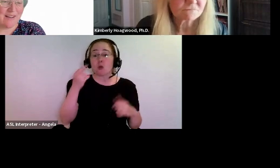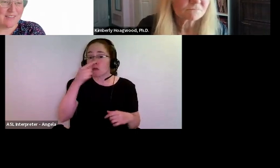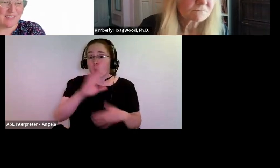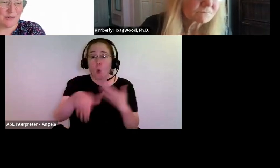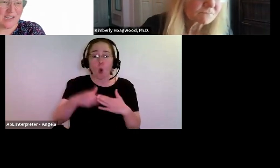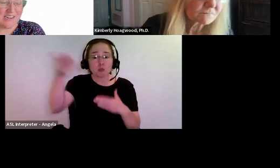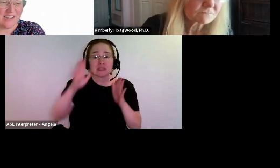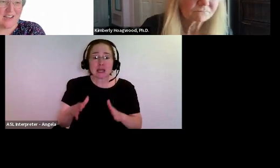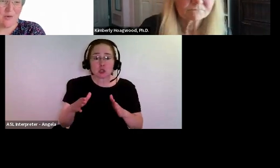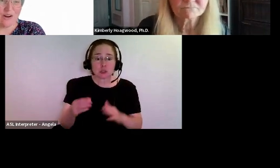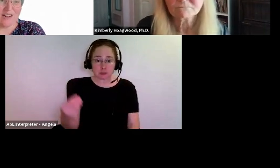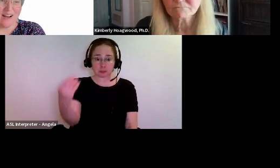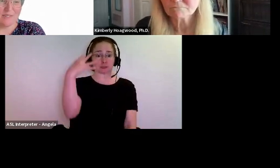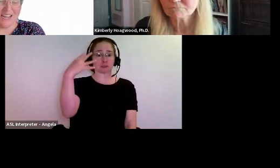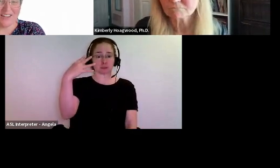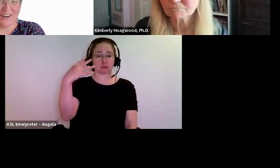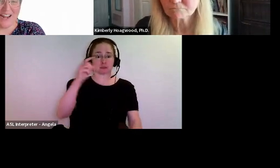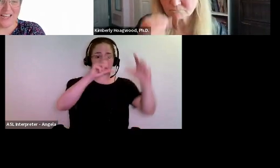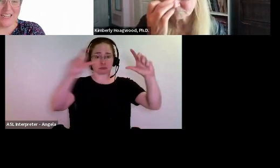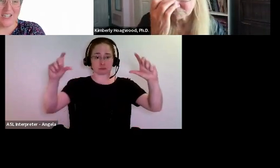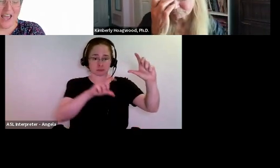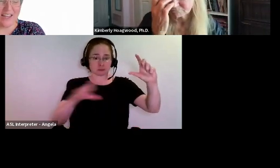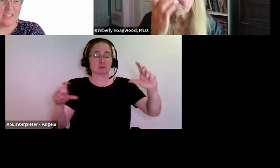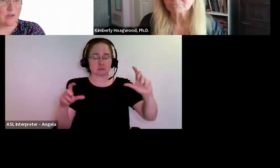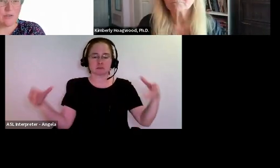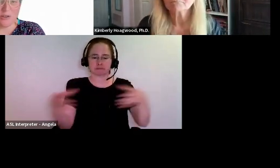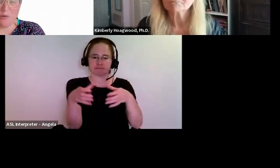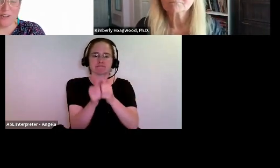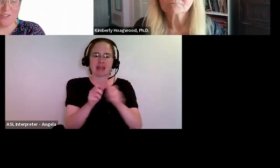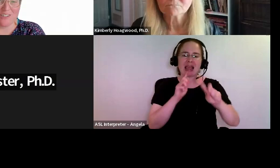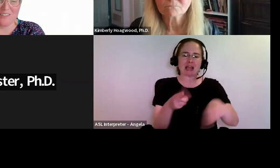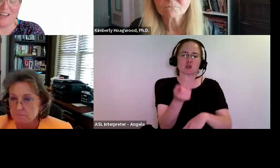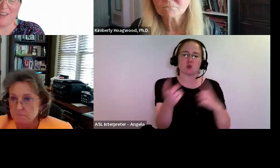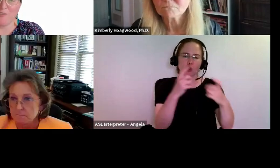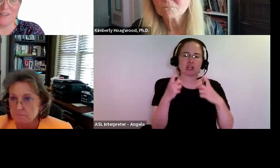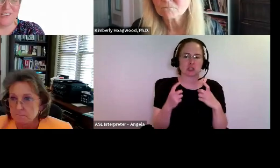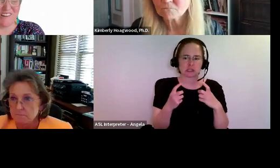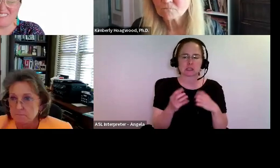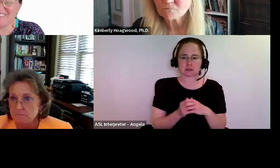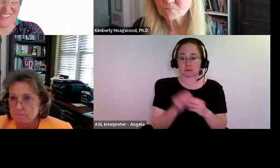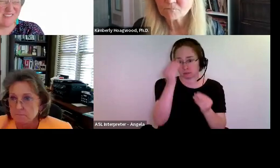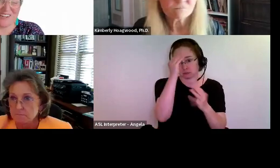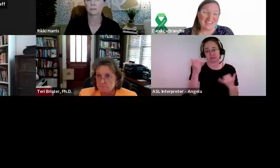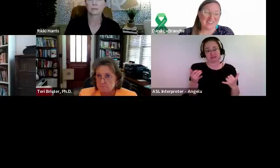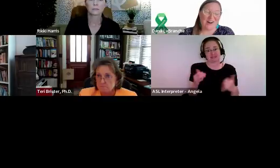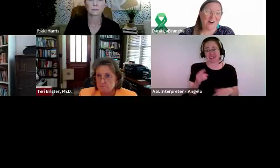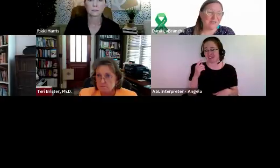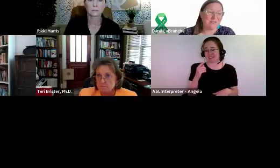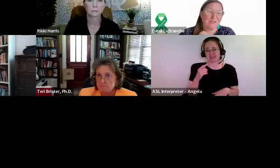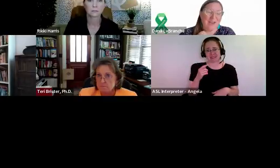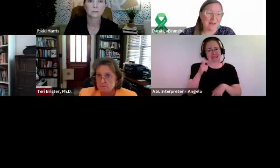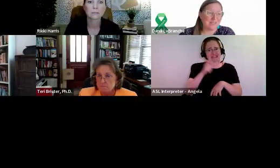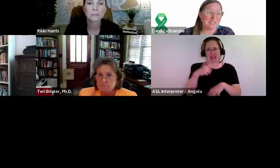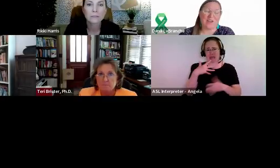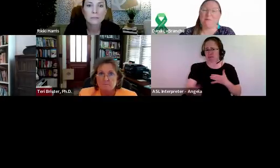come back on screen, we're going to come together and answer a few questions. I will tell you now, I don't think we're going to get to all of